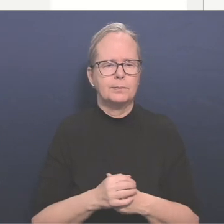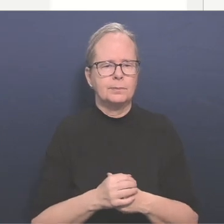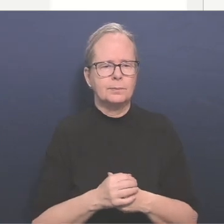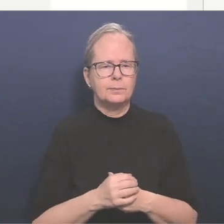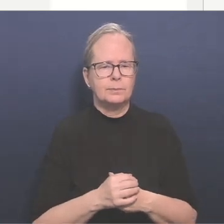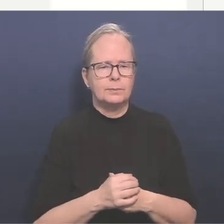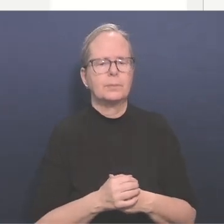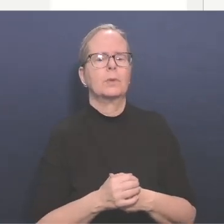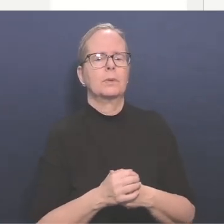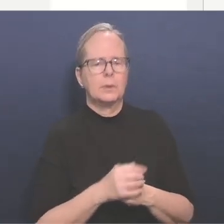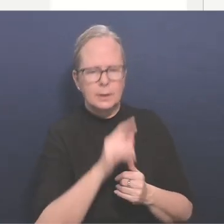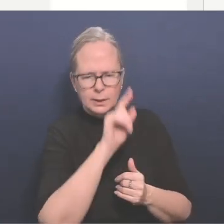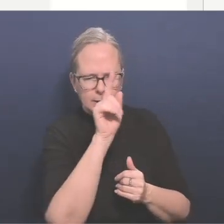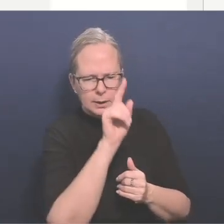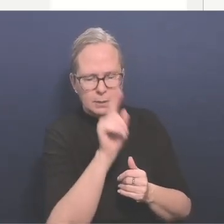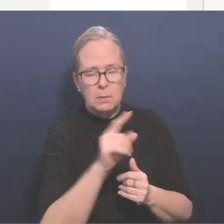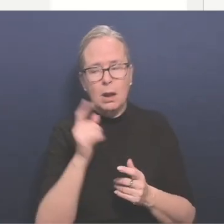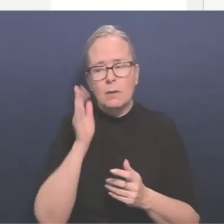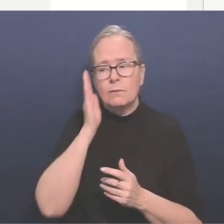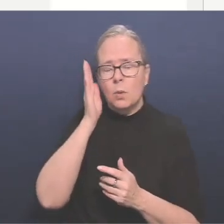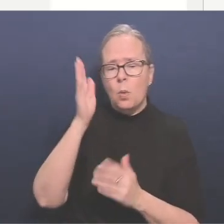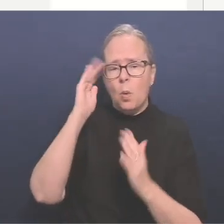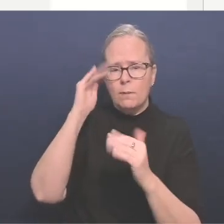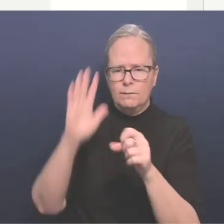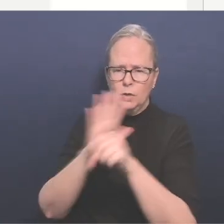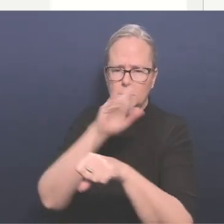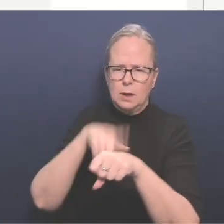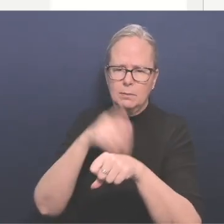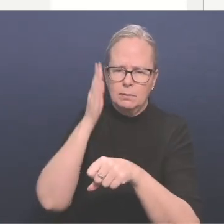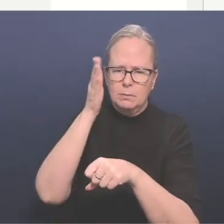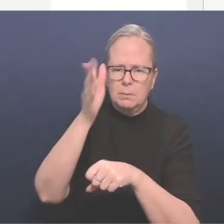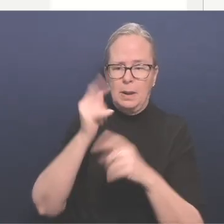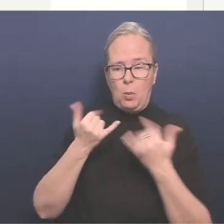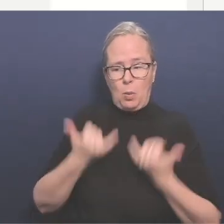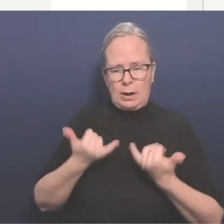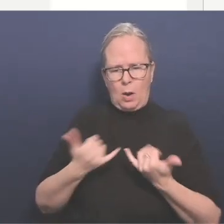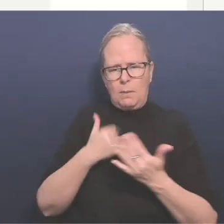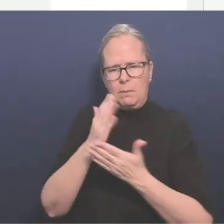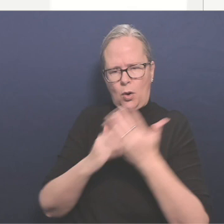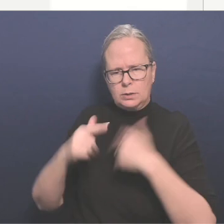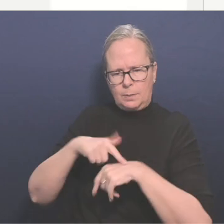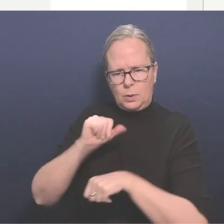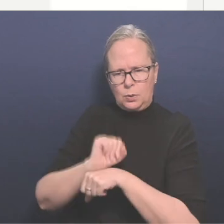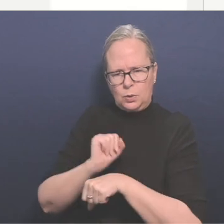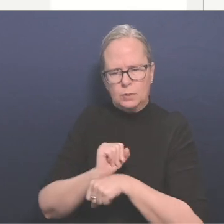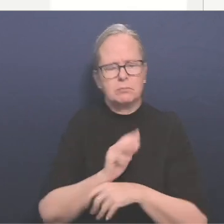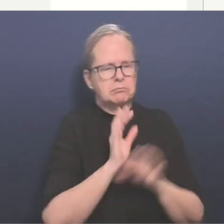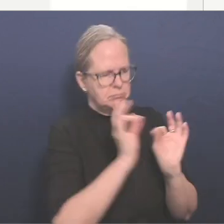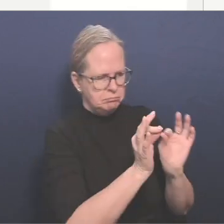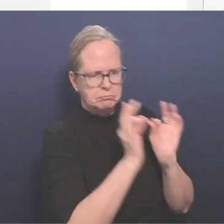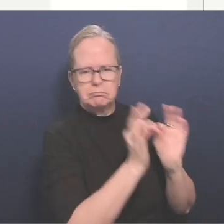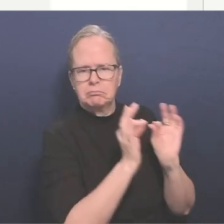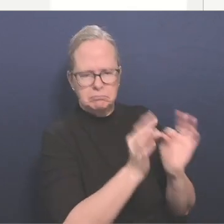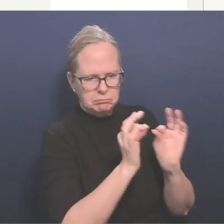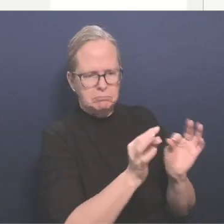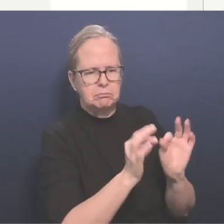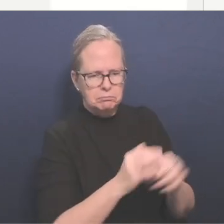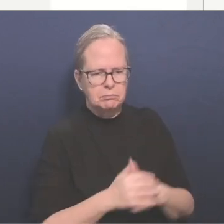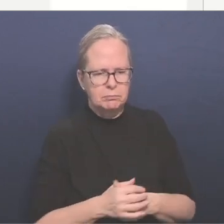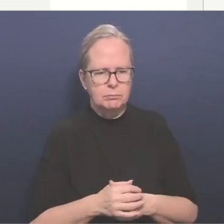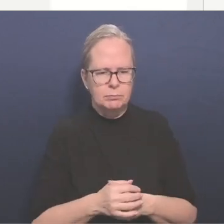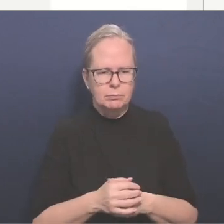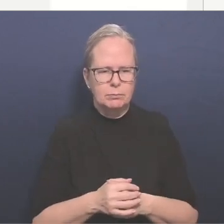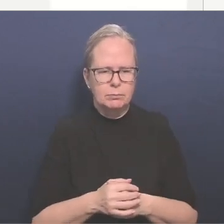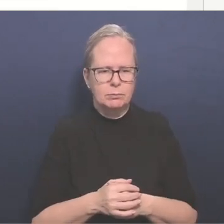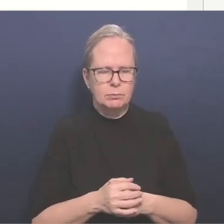Aisha, are you or is anyone in your household living with a disability? Yes, one of my daughters has a